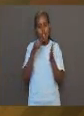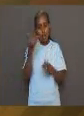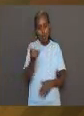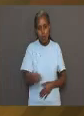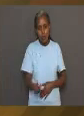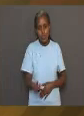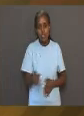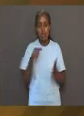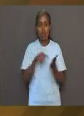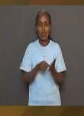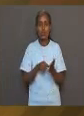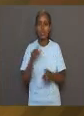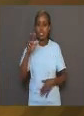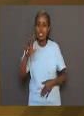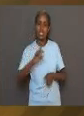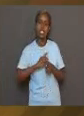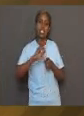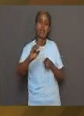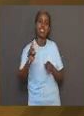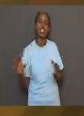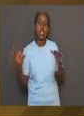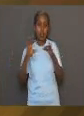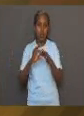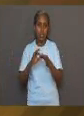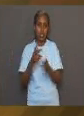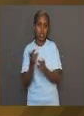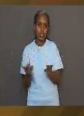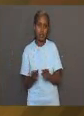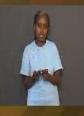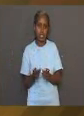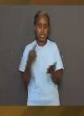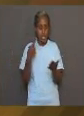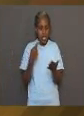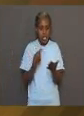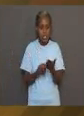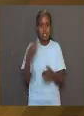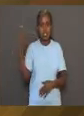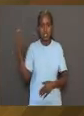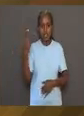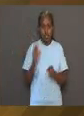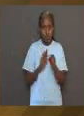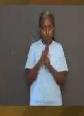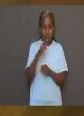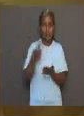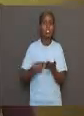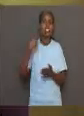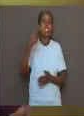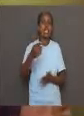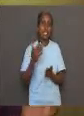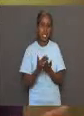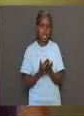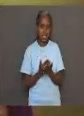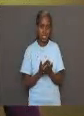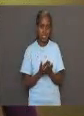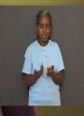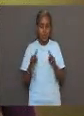in three-dimensional coordinate spaces. This will be useful for the next lesson,